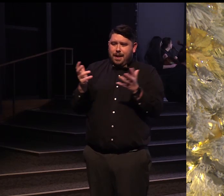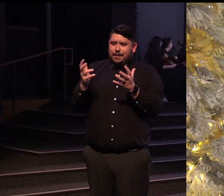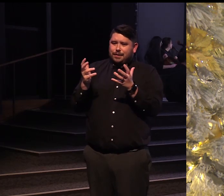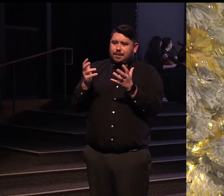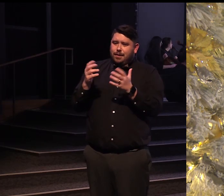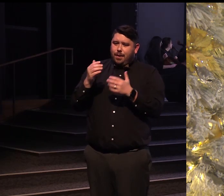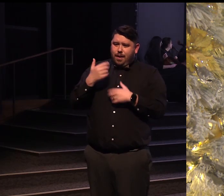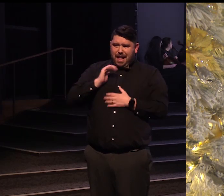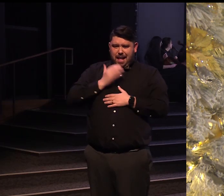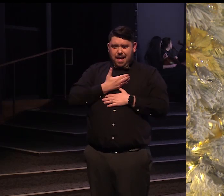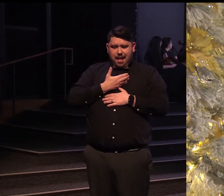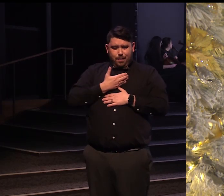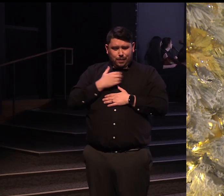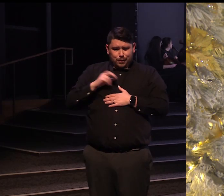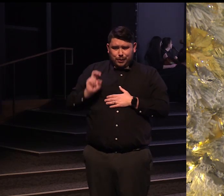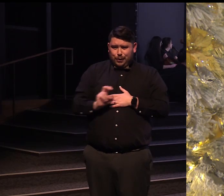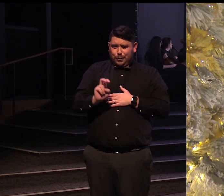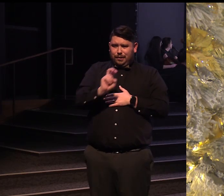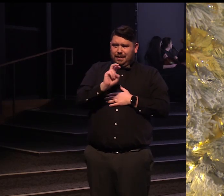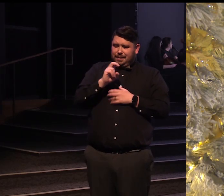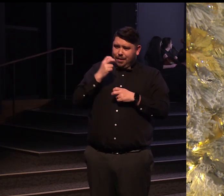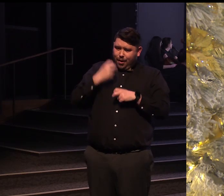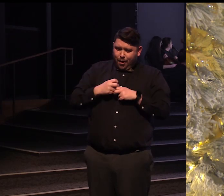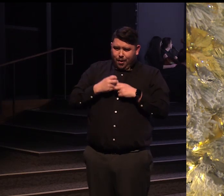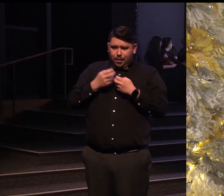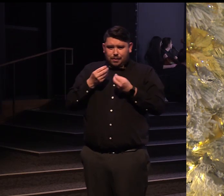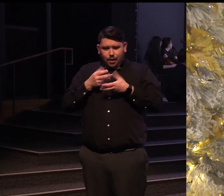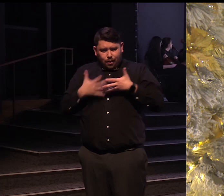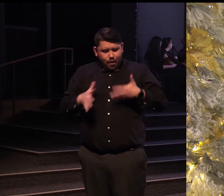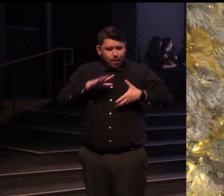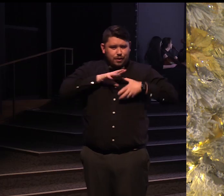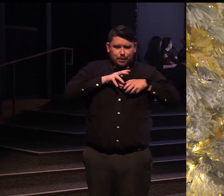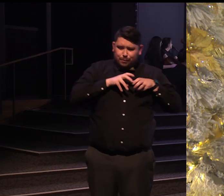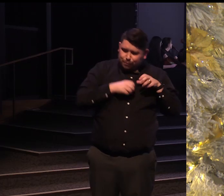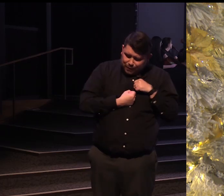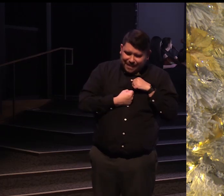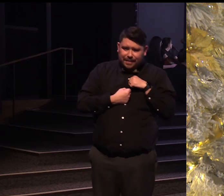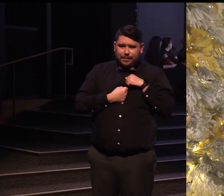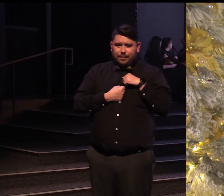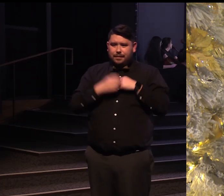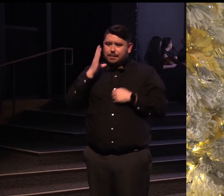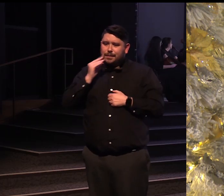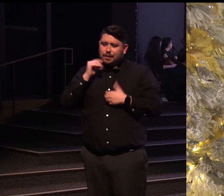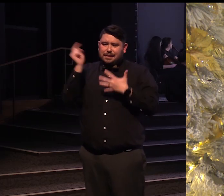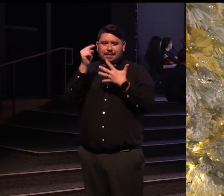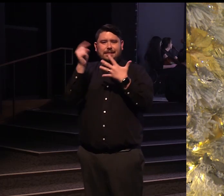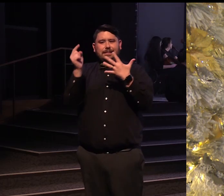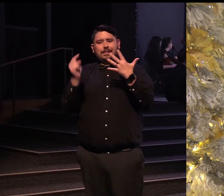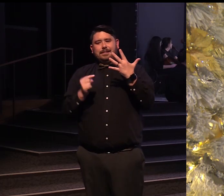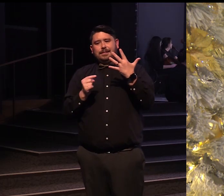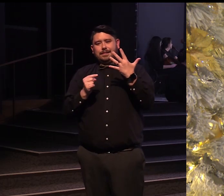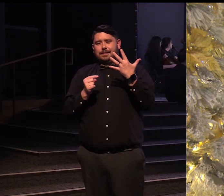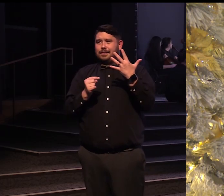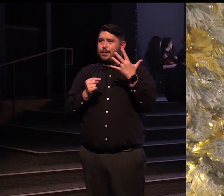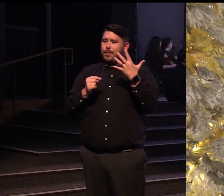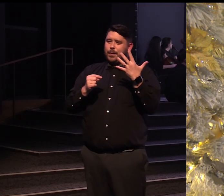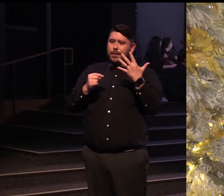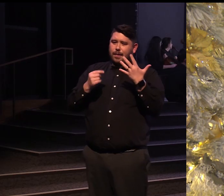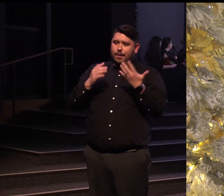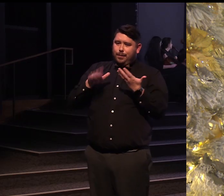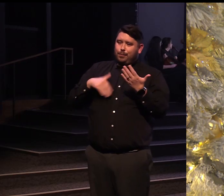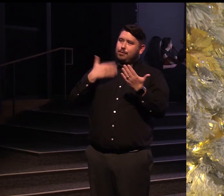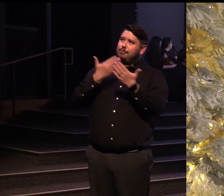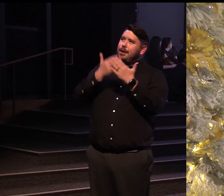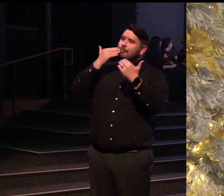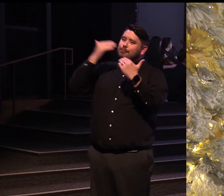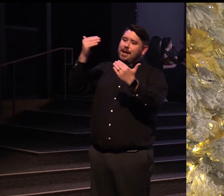journey of hard and loss and grief and all of those things. And so I'm just so grateful